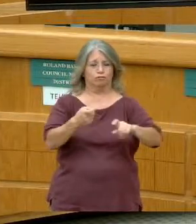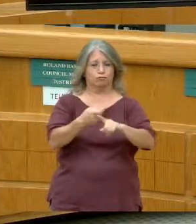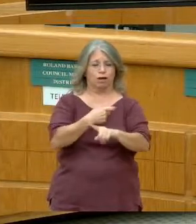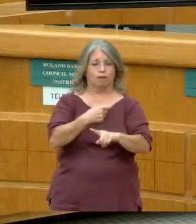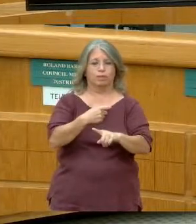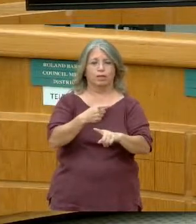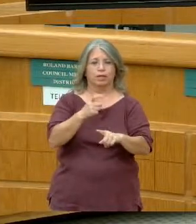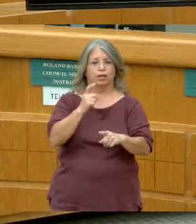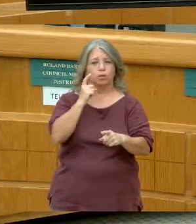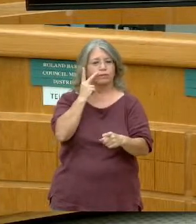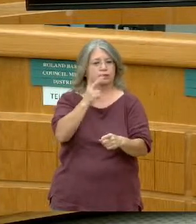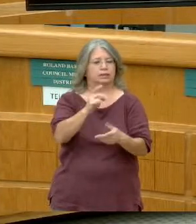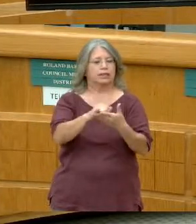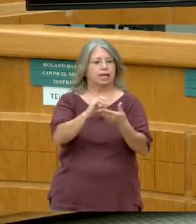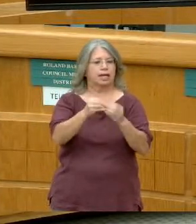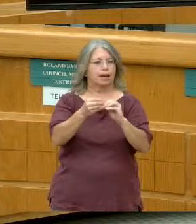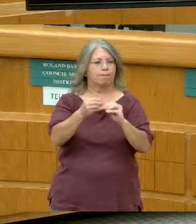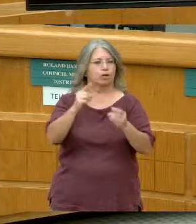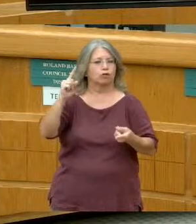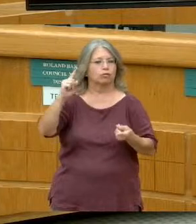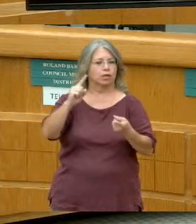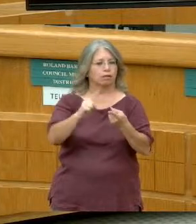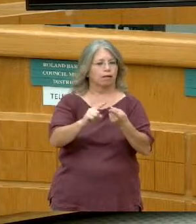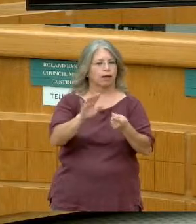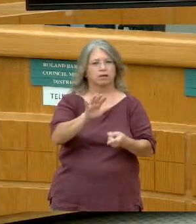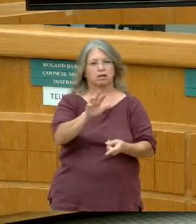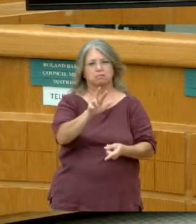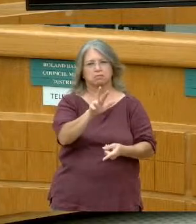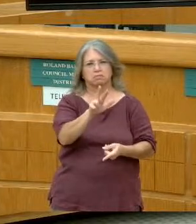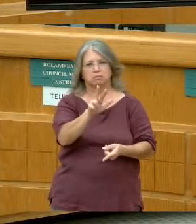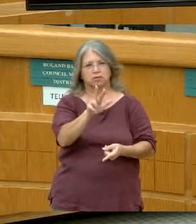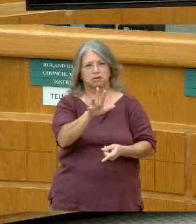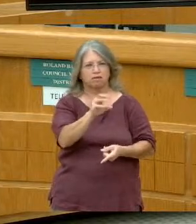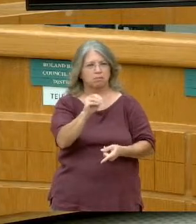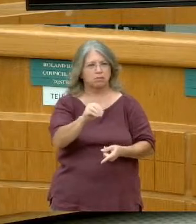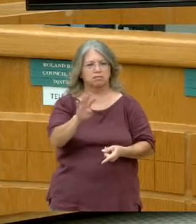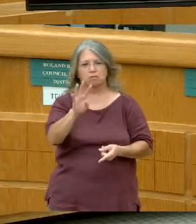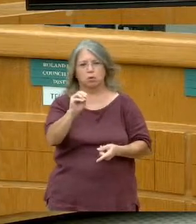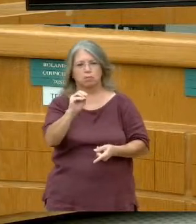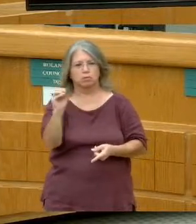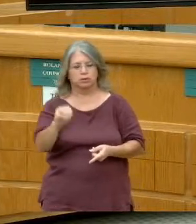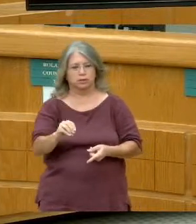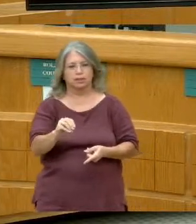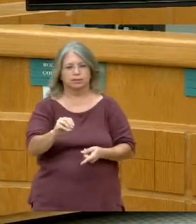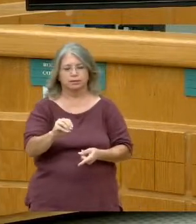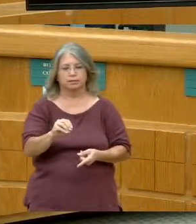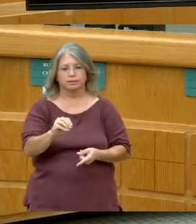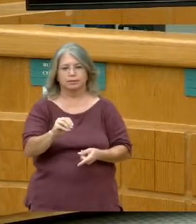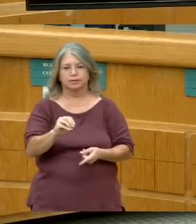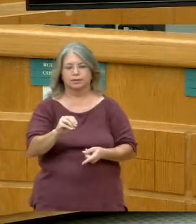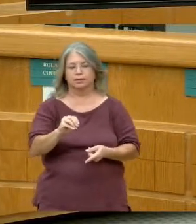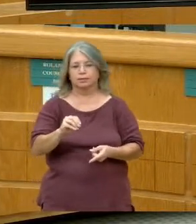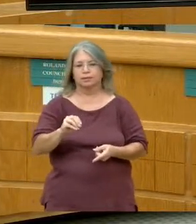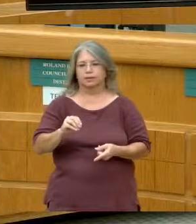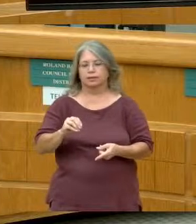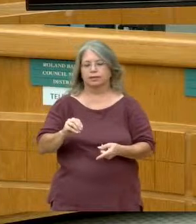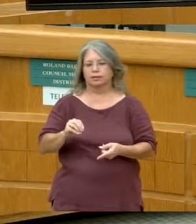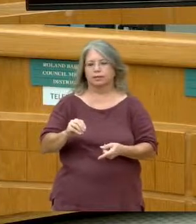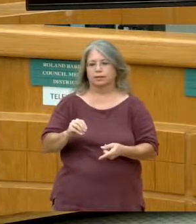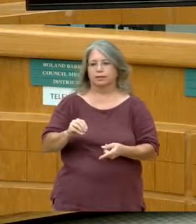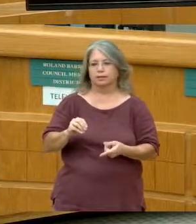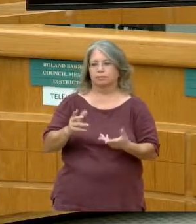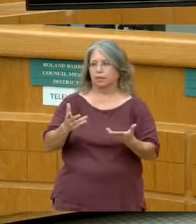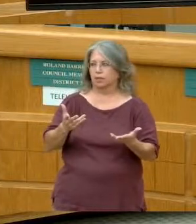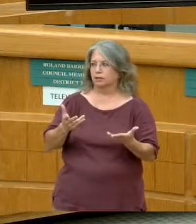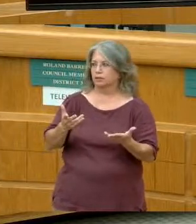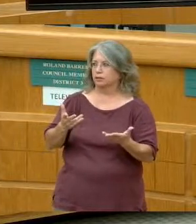around 35 to 40% from the, before this outbreak occurred to now. Now, that being